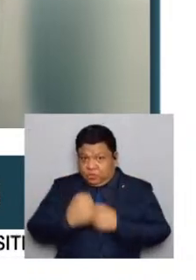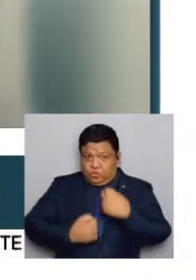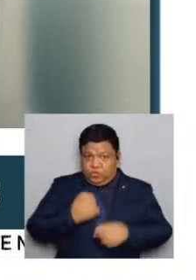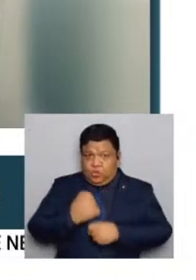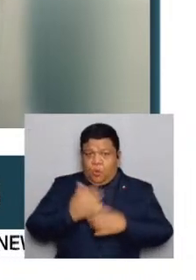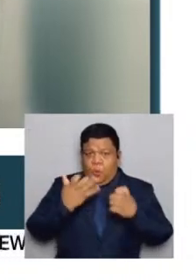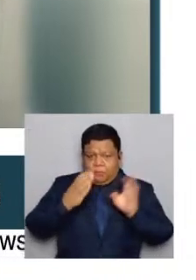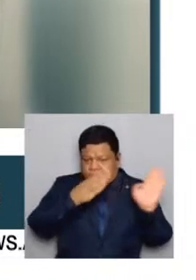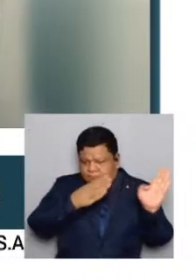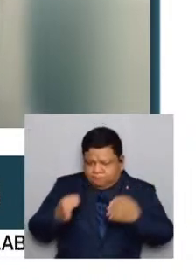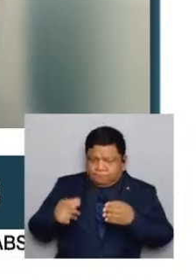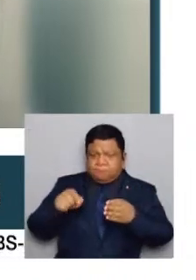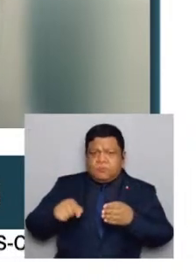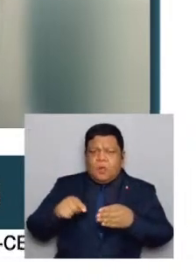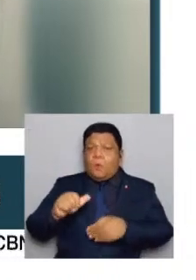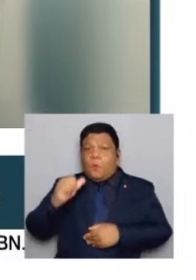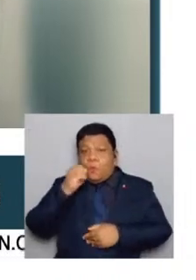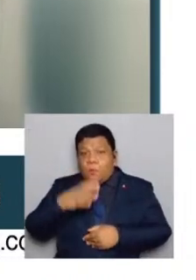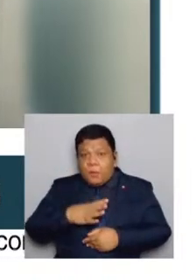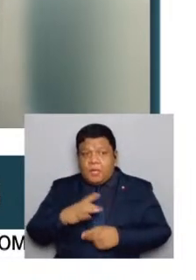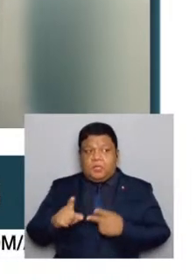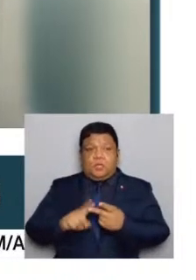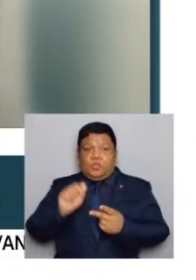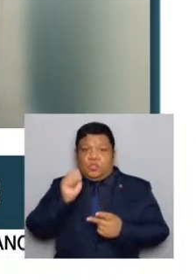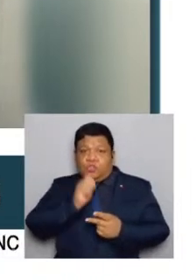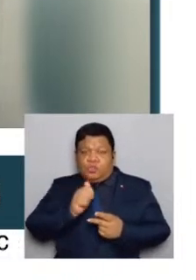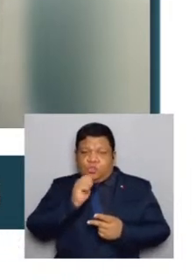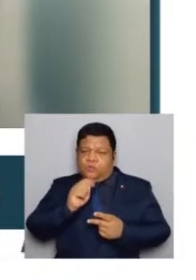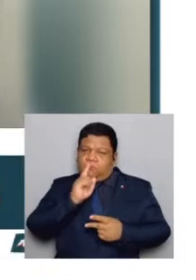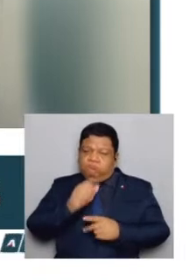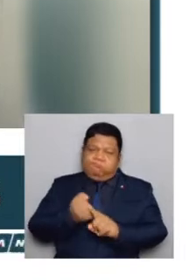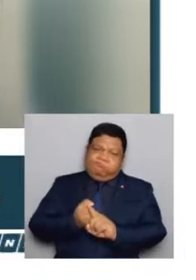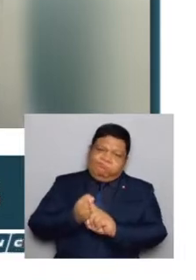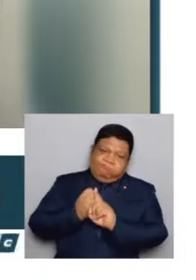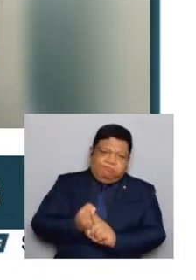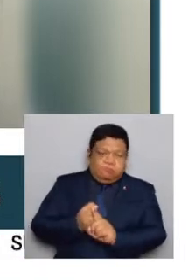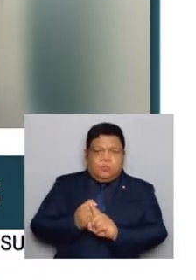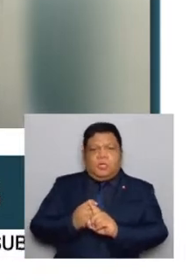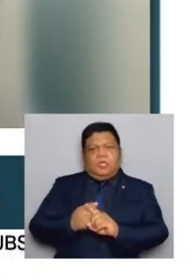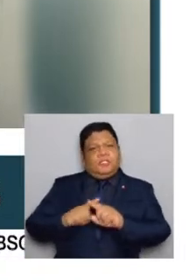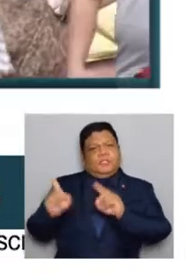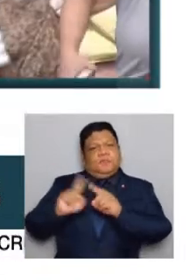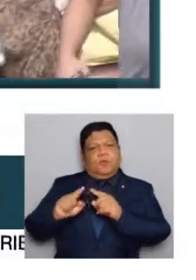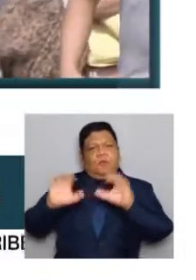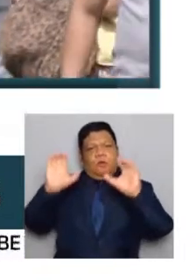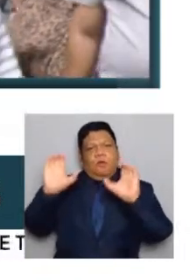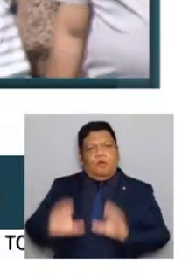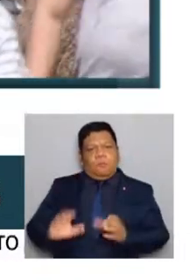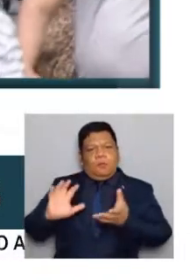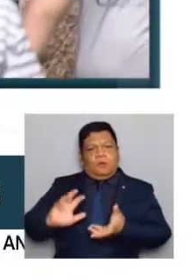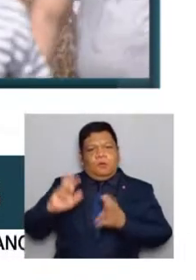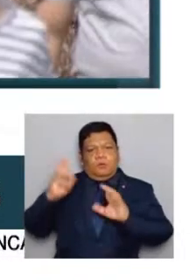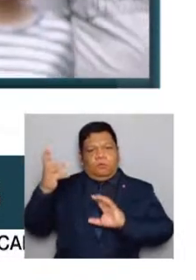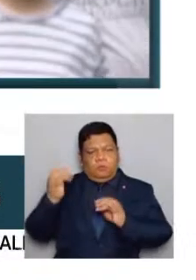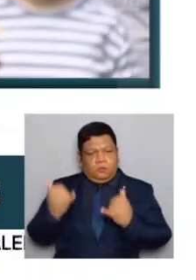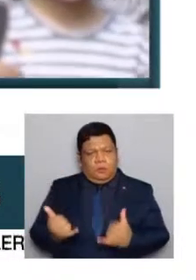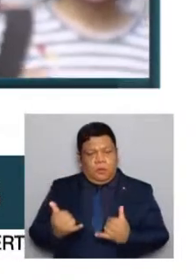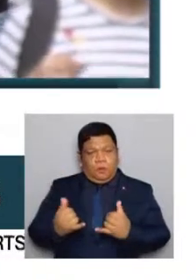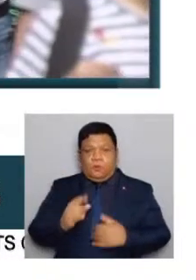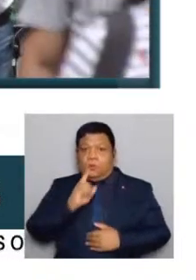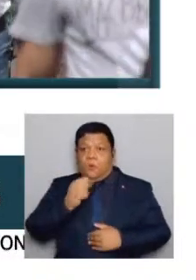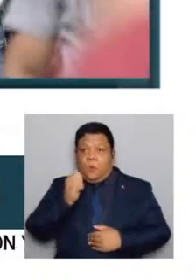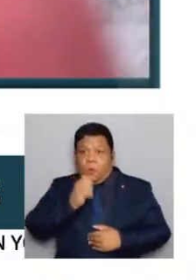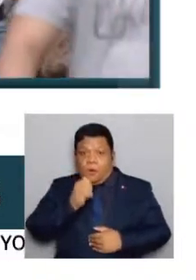is how women and girls are disproportionately impacted by the adverse effects of climate change. They are the first ones to